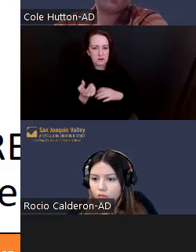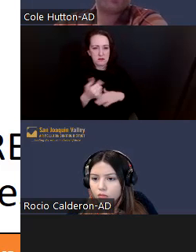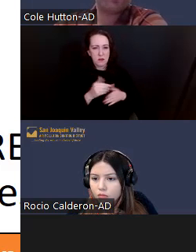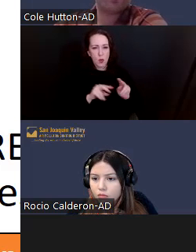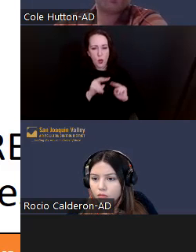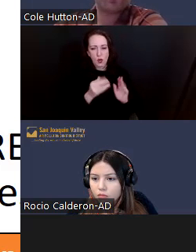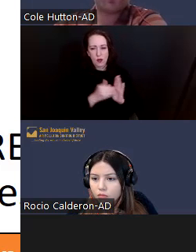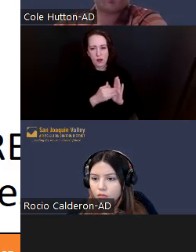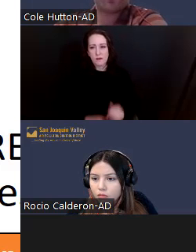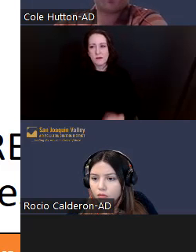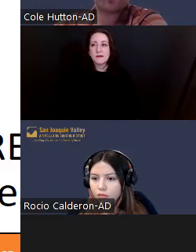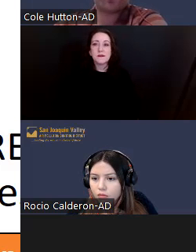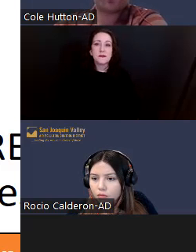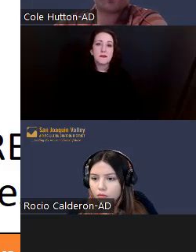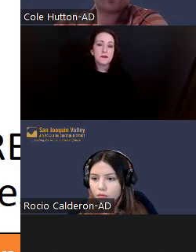it.